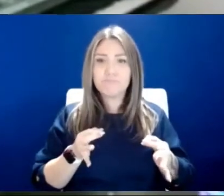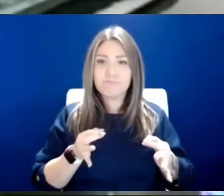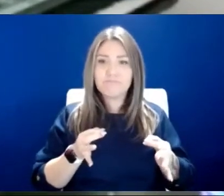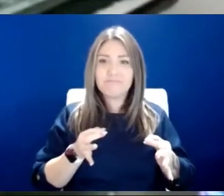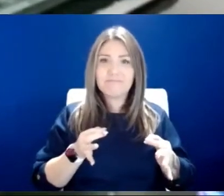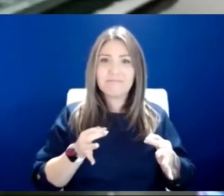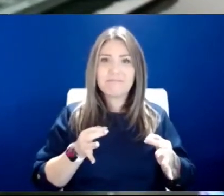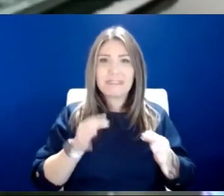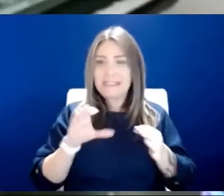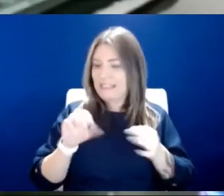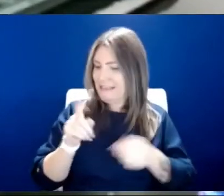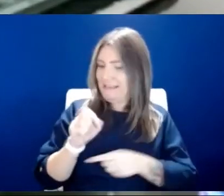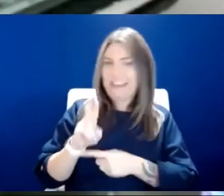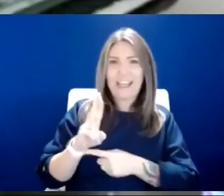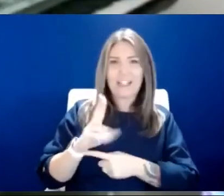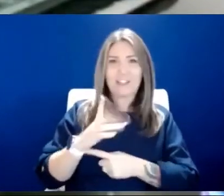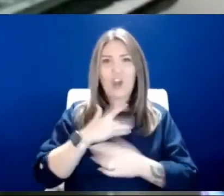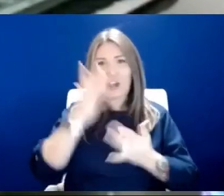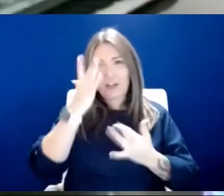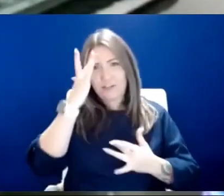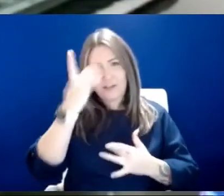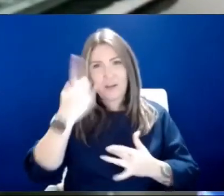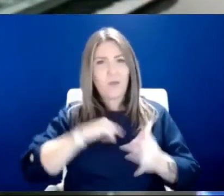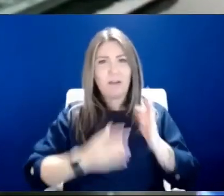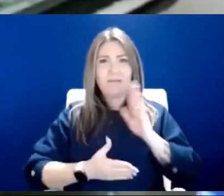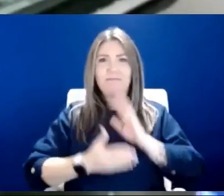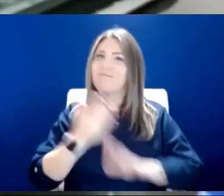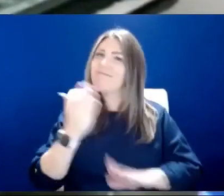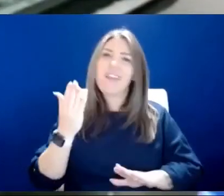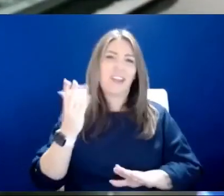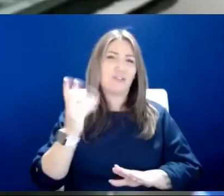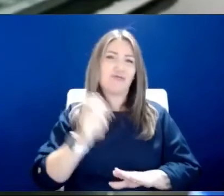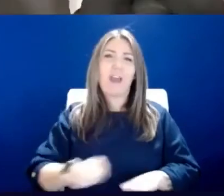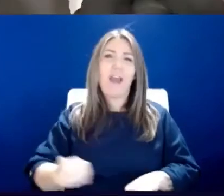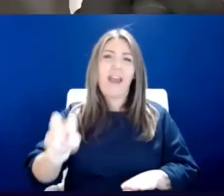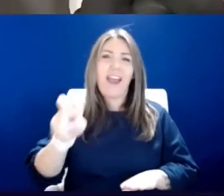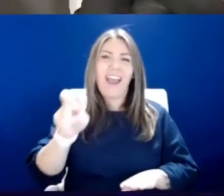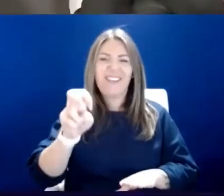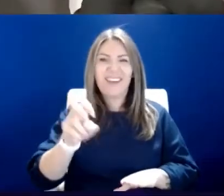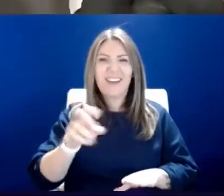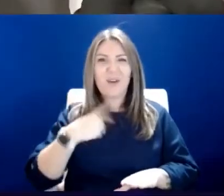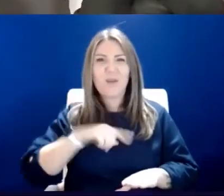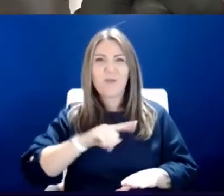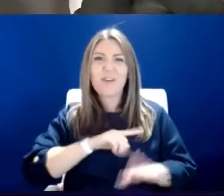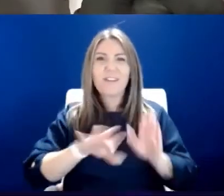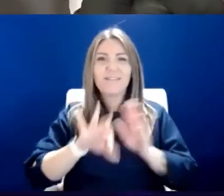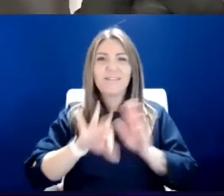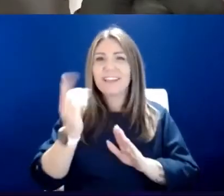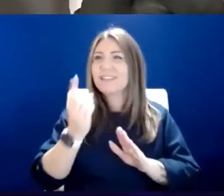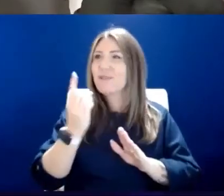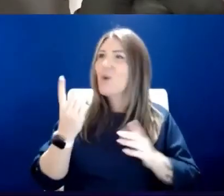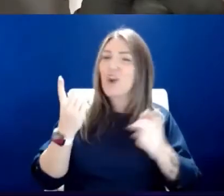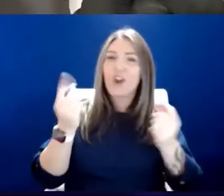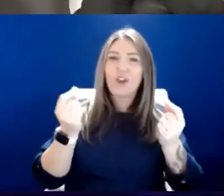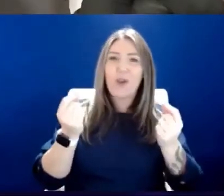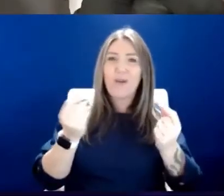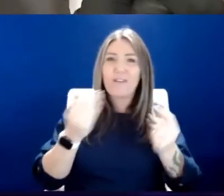cancer, heart disease, whatever, we're going to take off and we're going to go. Yeah. We're going to find somewhere to go and have a good